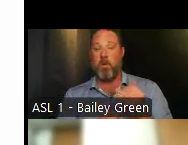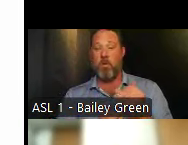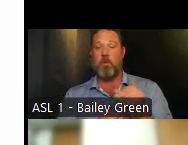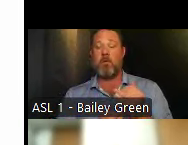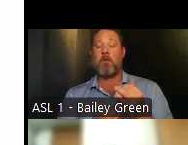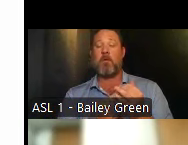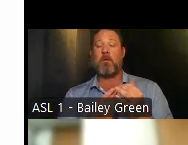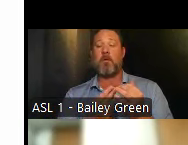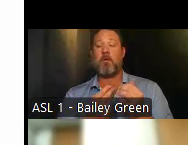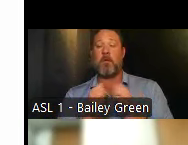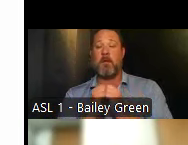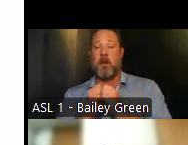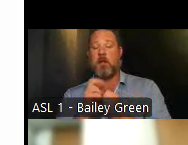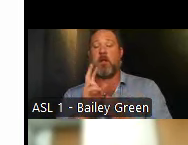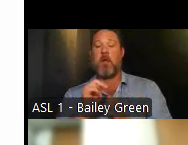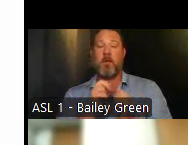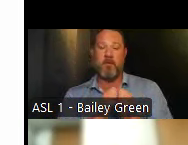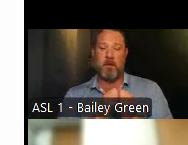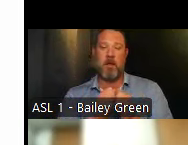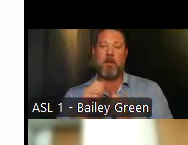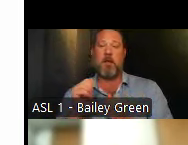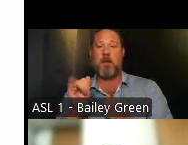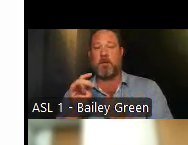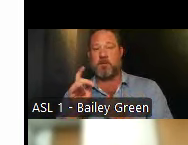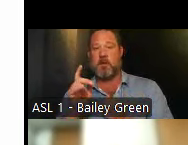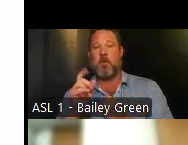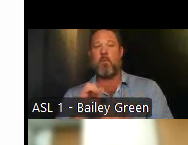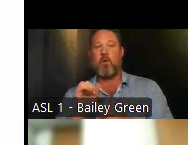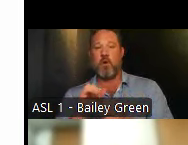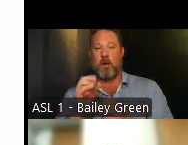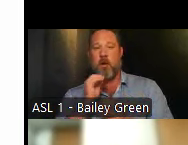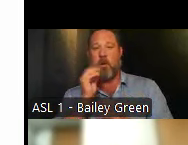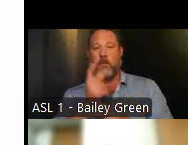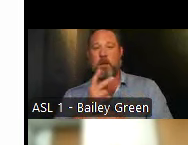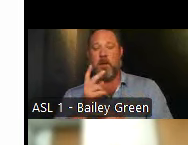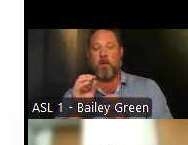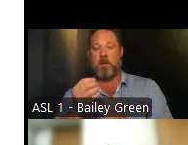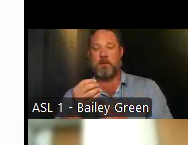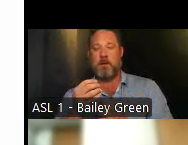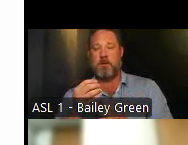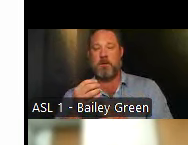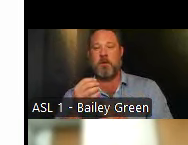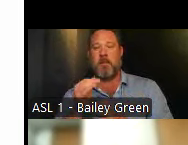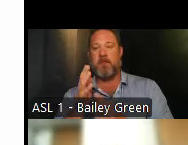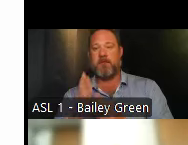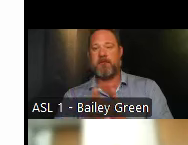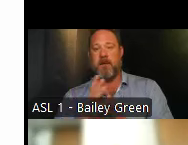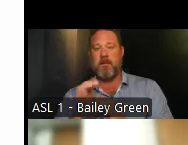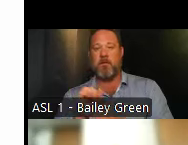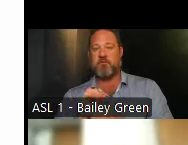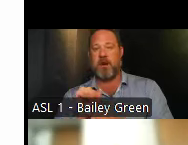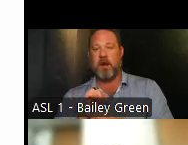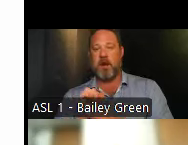and unaffiliated aides. The affiliated aides are working within a home care organization and they're subjected to the 5-hour training